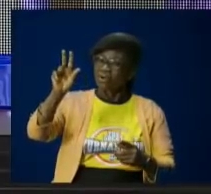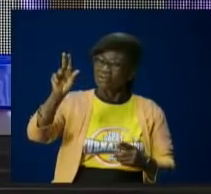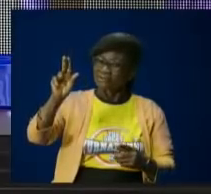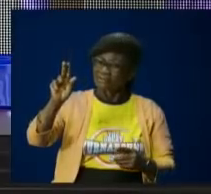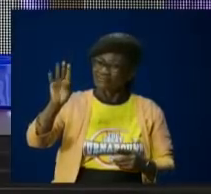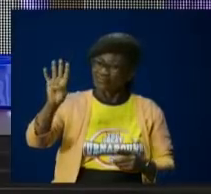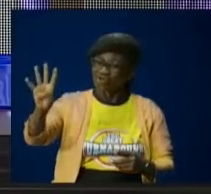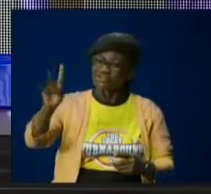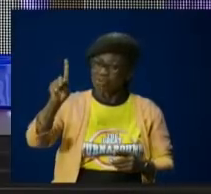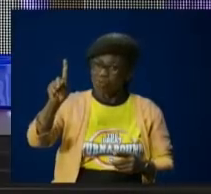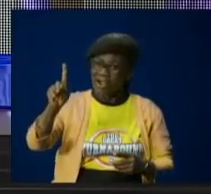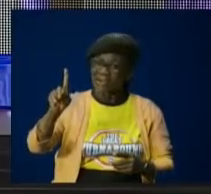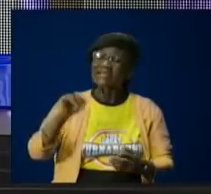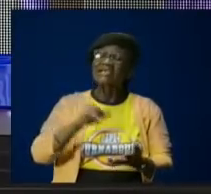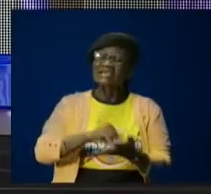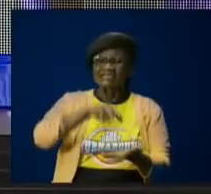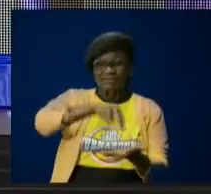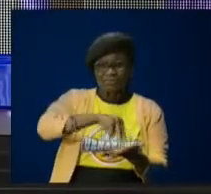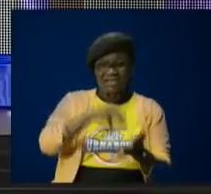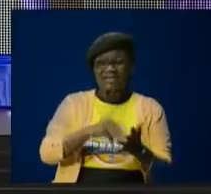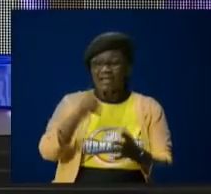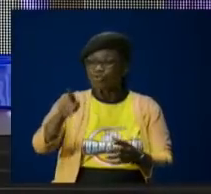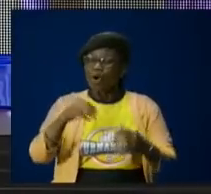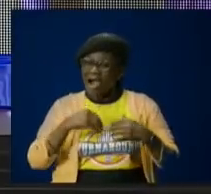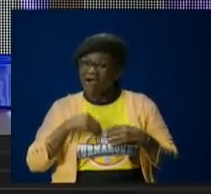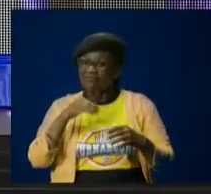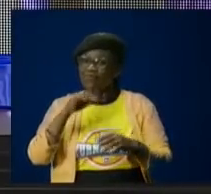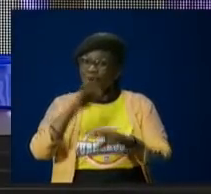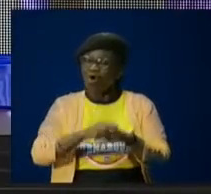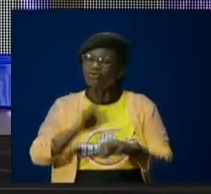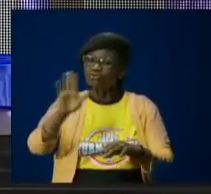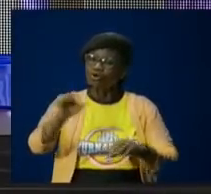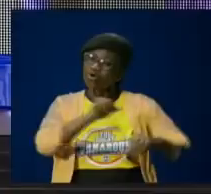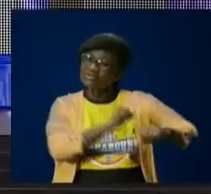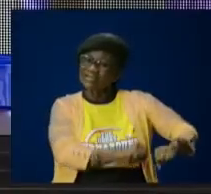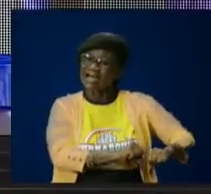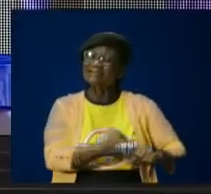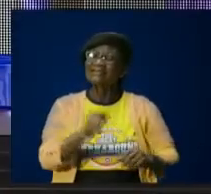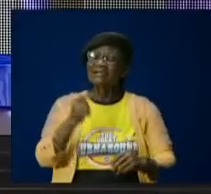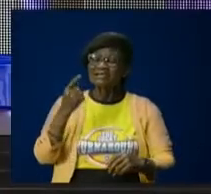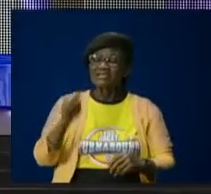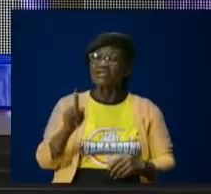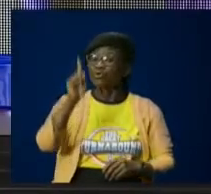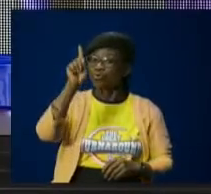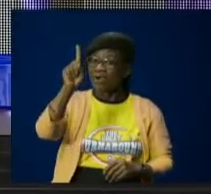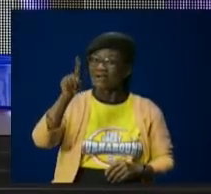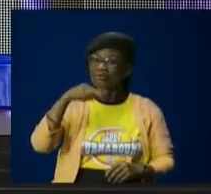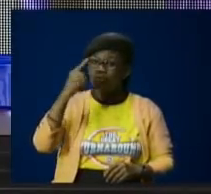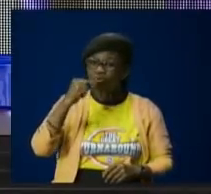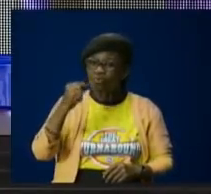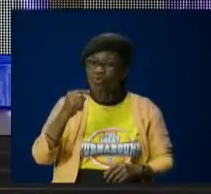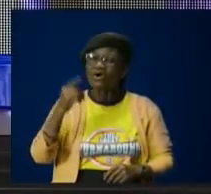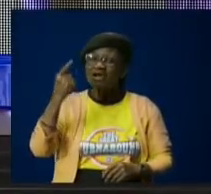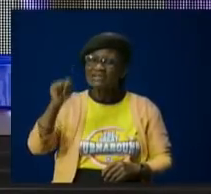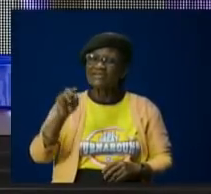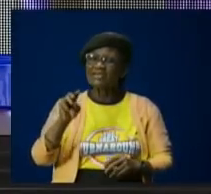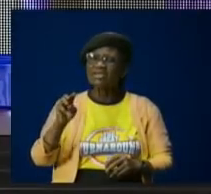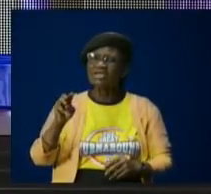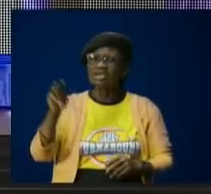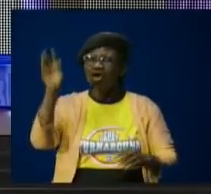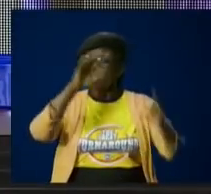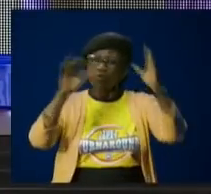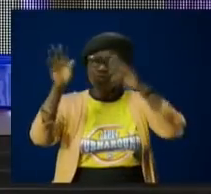it means you have on your side the one who the wind and the